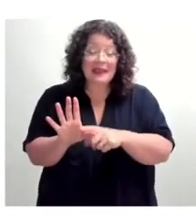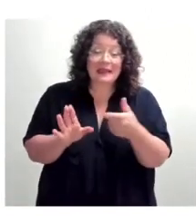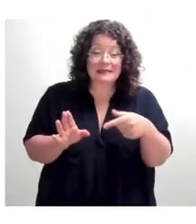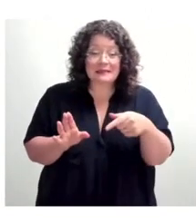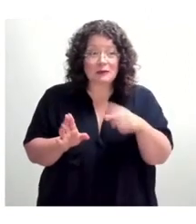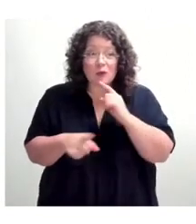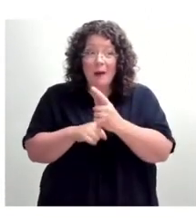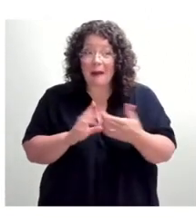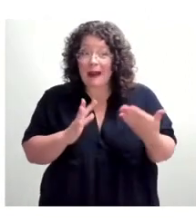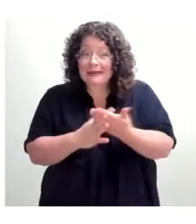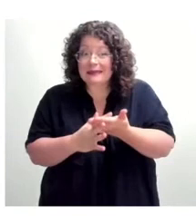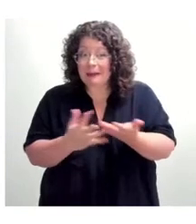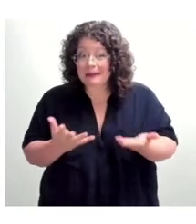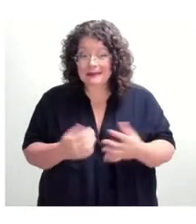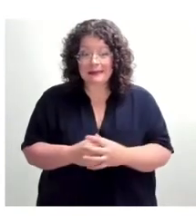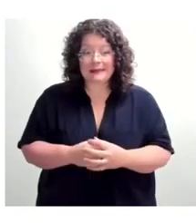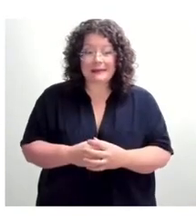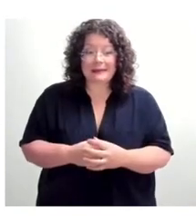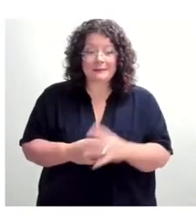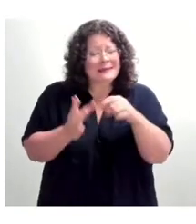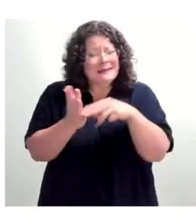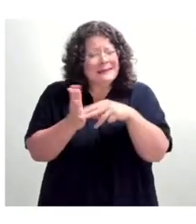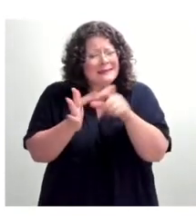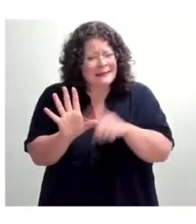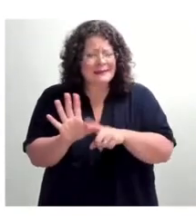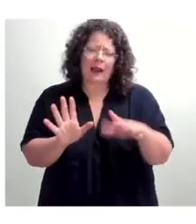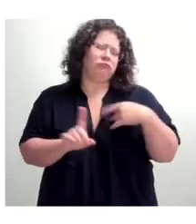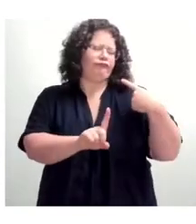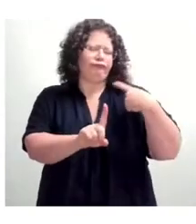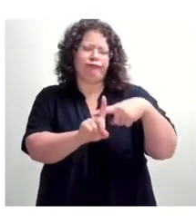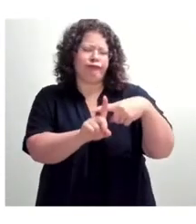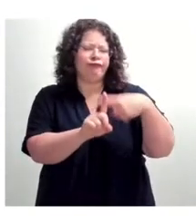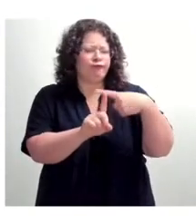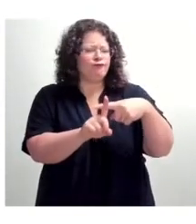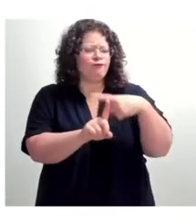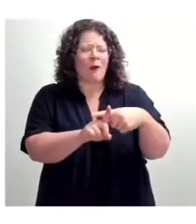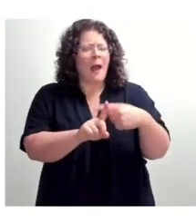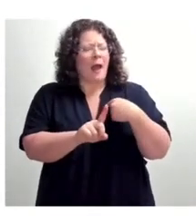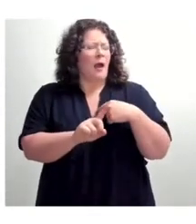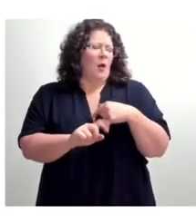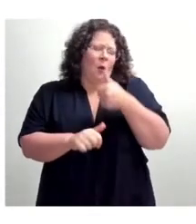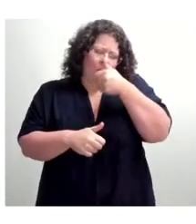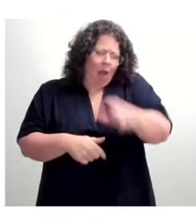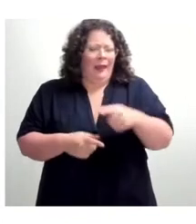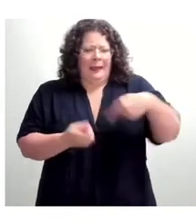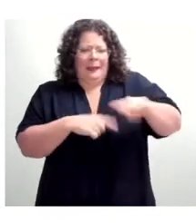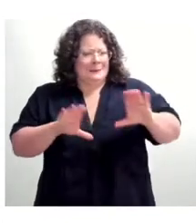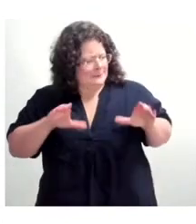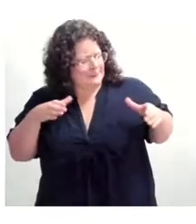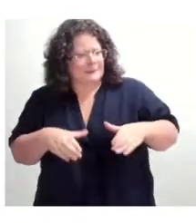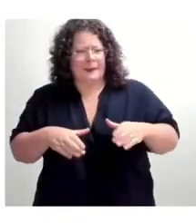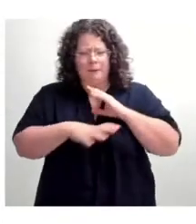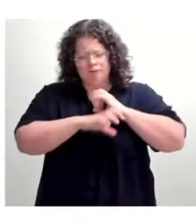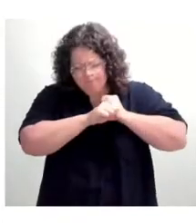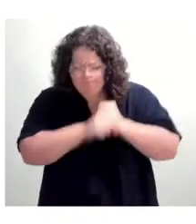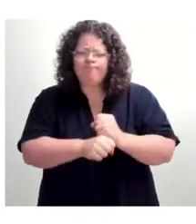a team of very dedicated colleagues and a CEO who keeps accessibility at the top of our list of priorities as a